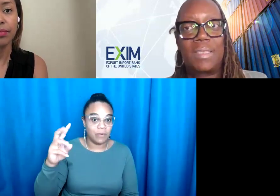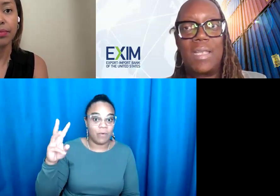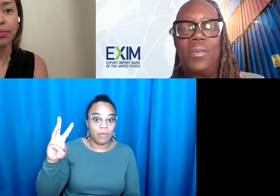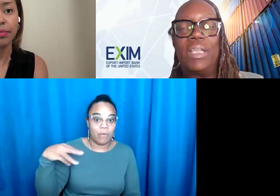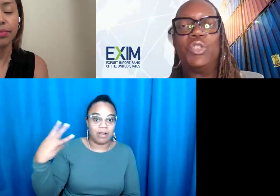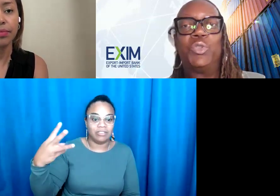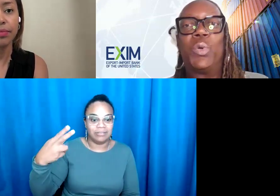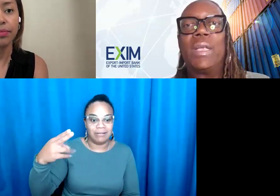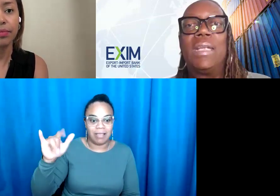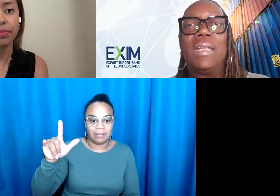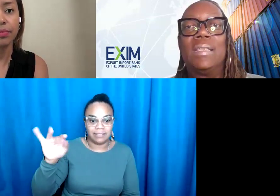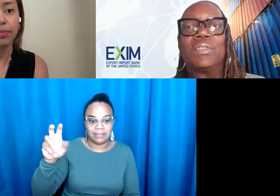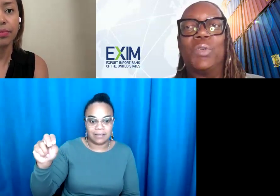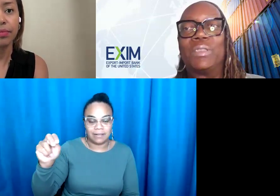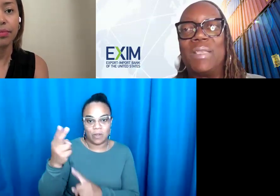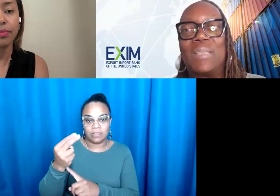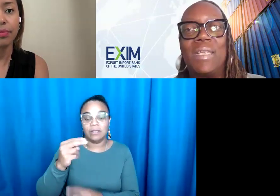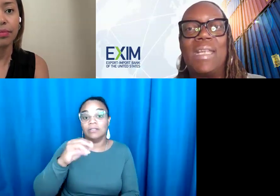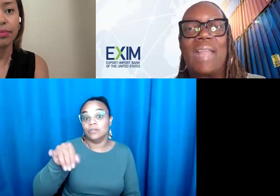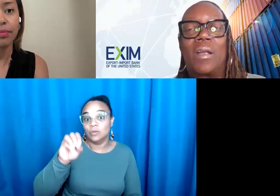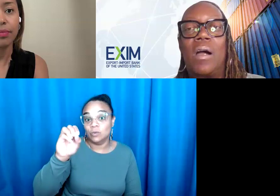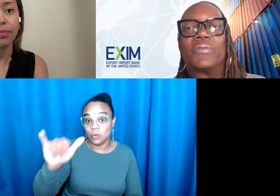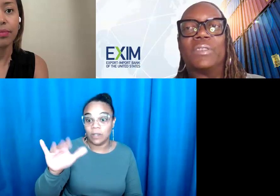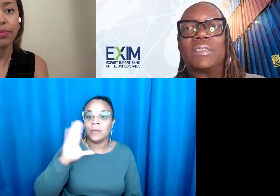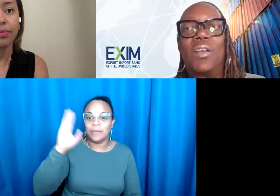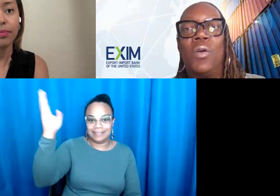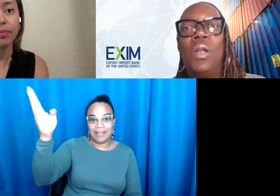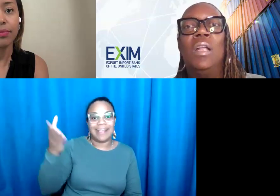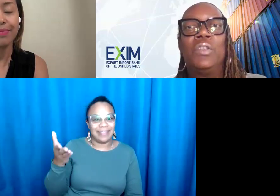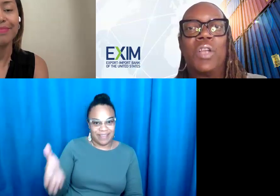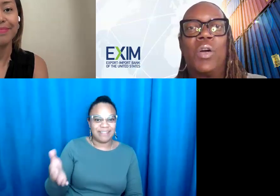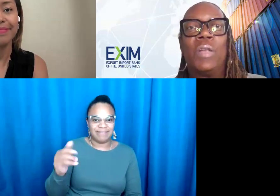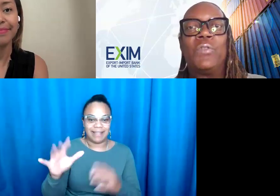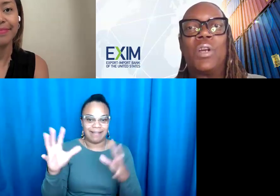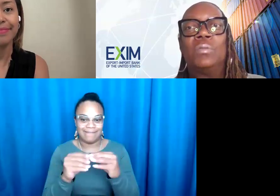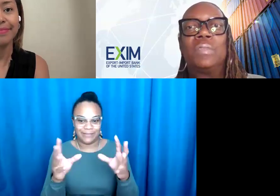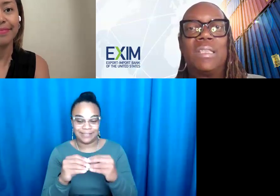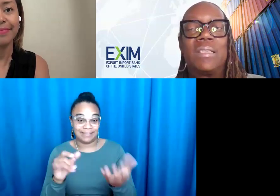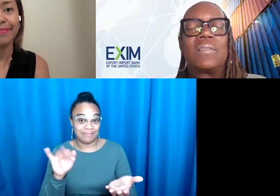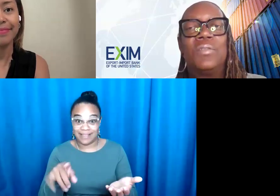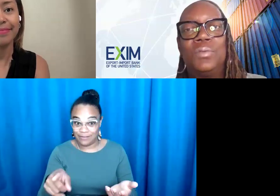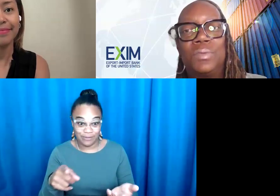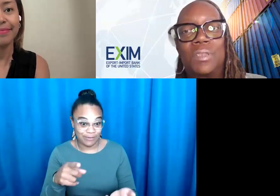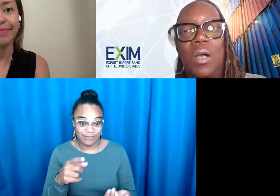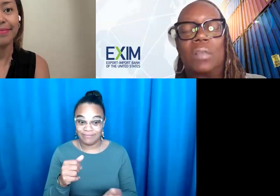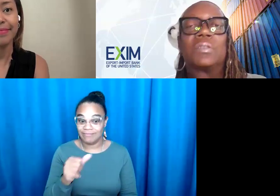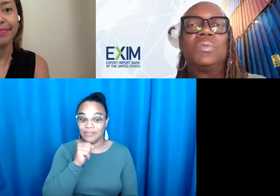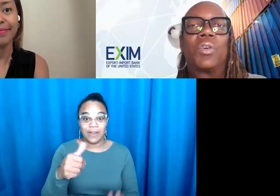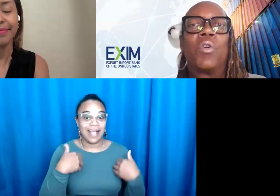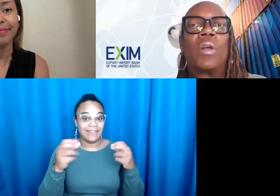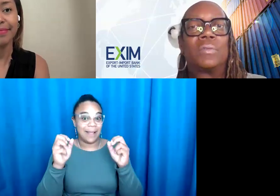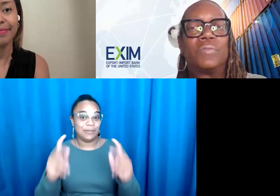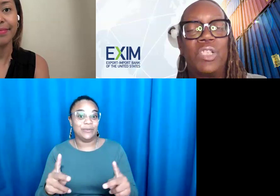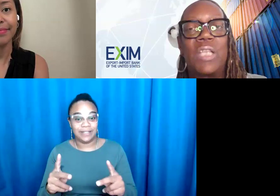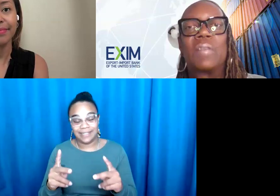Hilton Hotel, and Joy is going to be speaking at the conference. So If you don't get to talk to